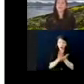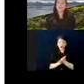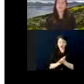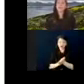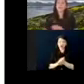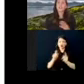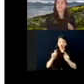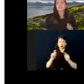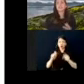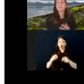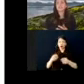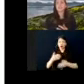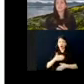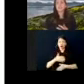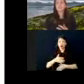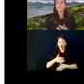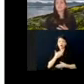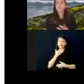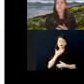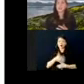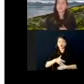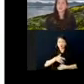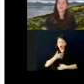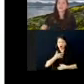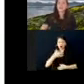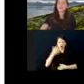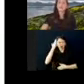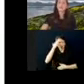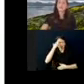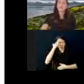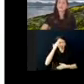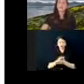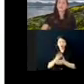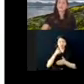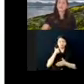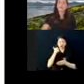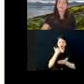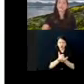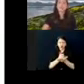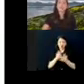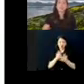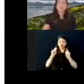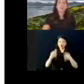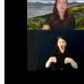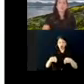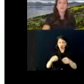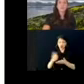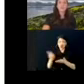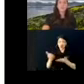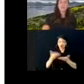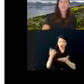for sustaining that DFS use, both through the pandemic, but also once life starts to return to normal.